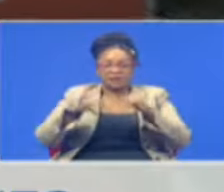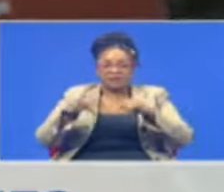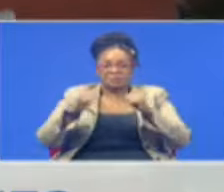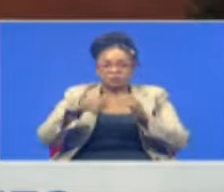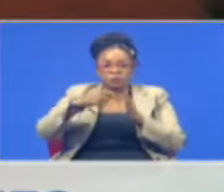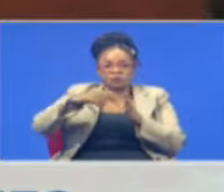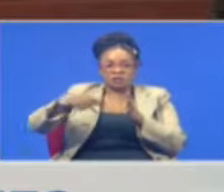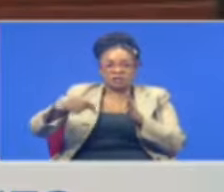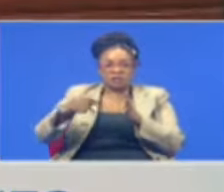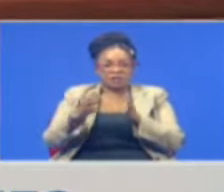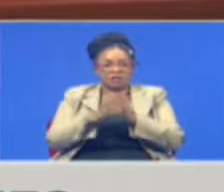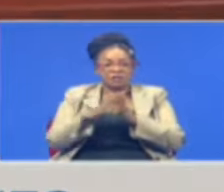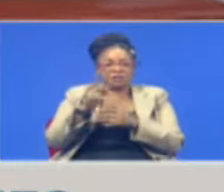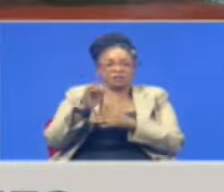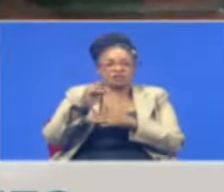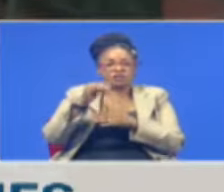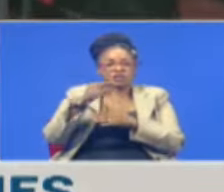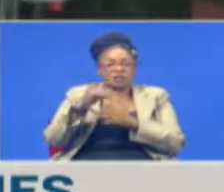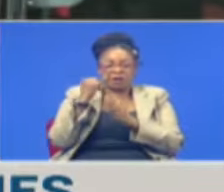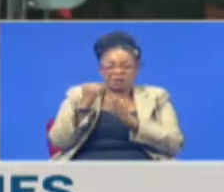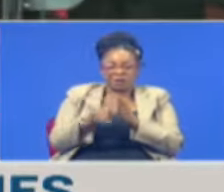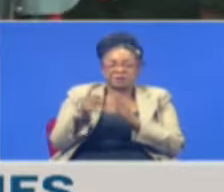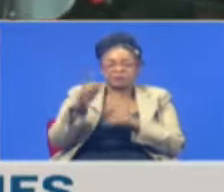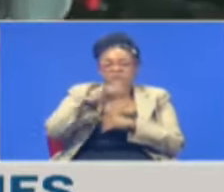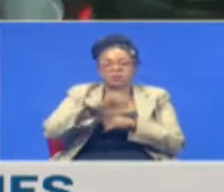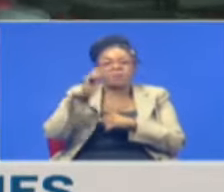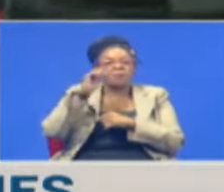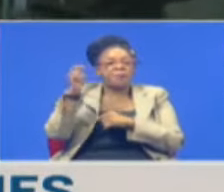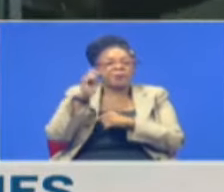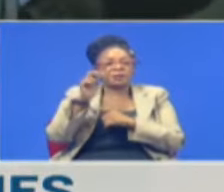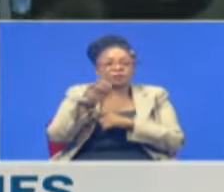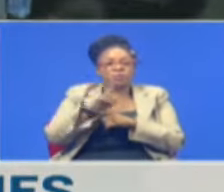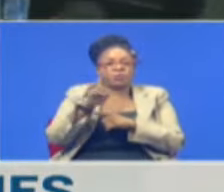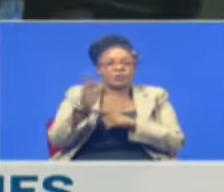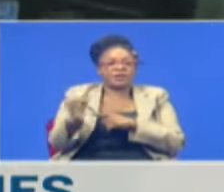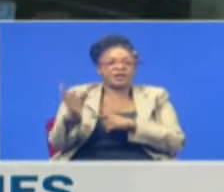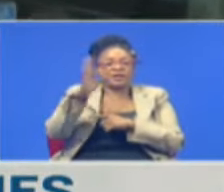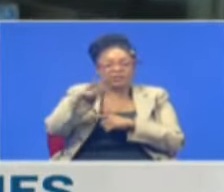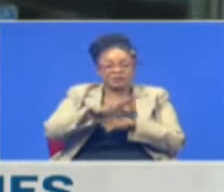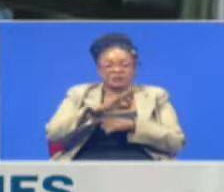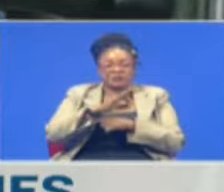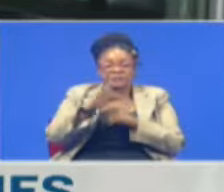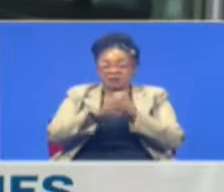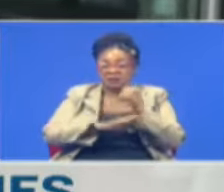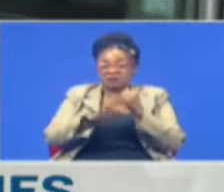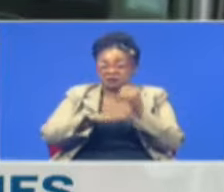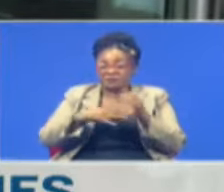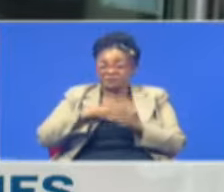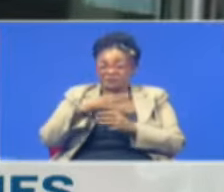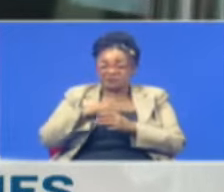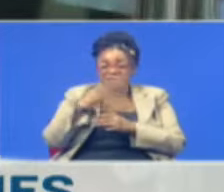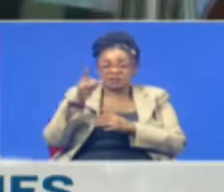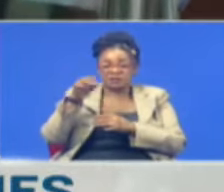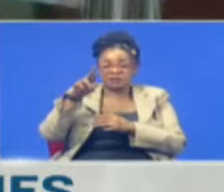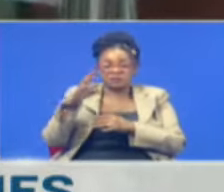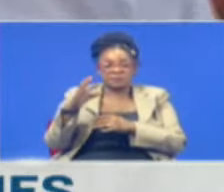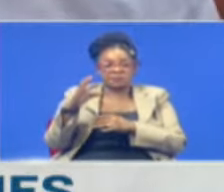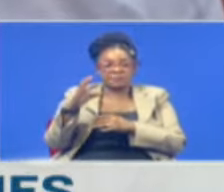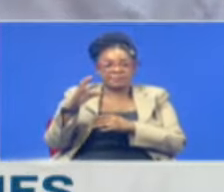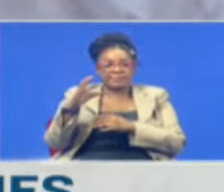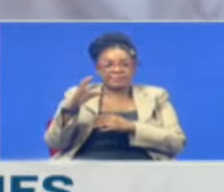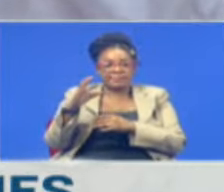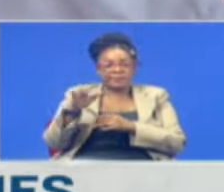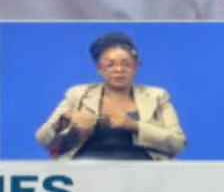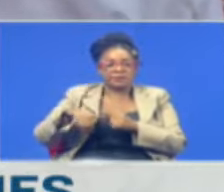in Kinshasa on the last day of President Uhuru Kenyatta's three-day state visit of the Democratic Republic of Congo. The airlines